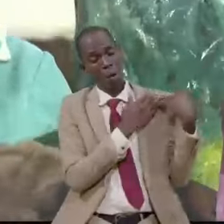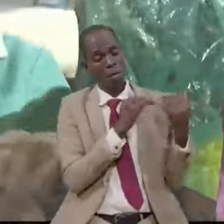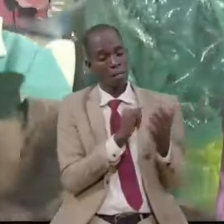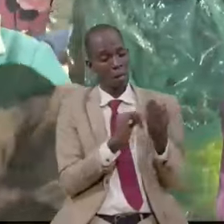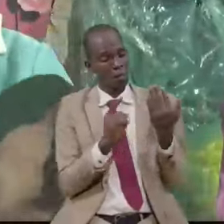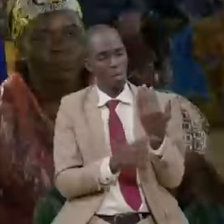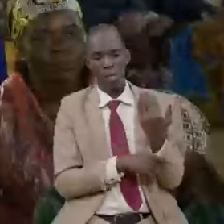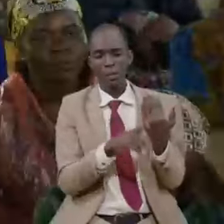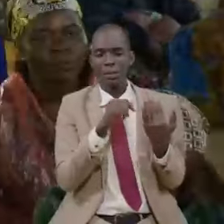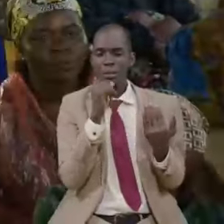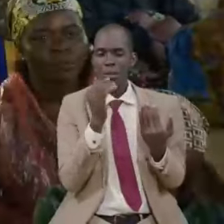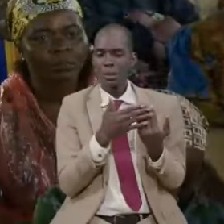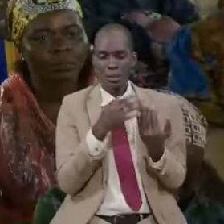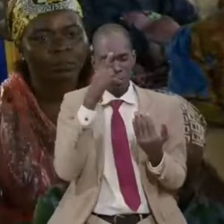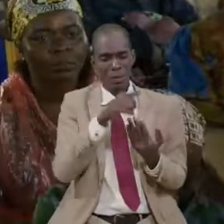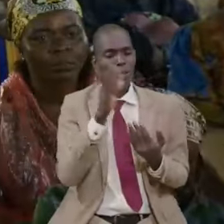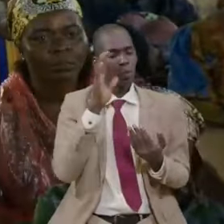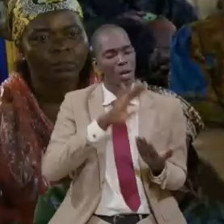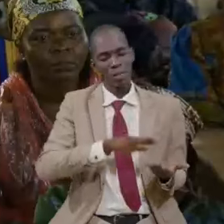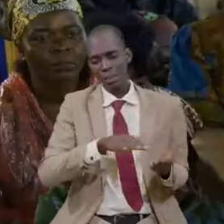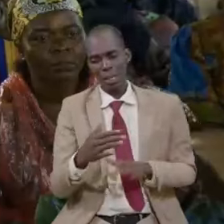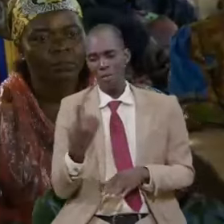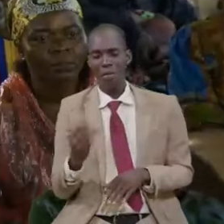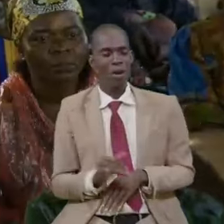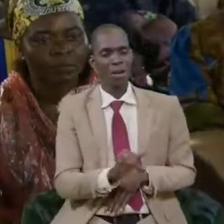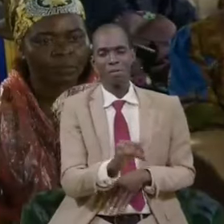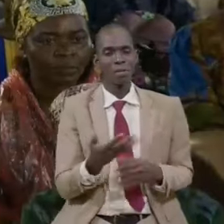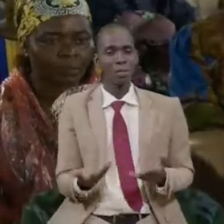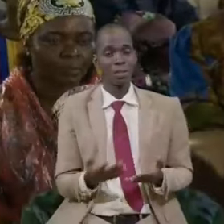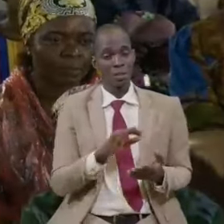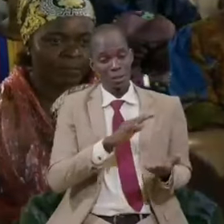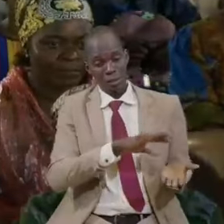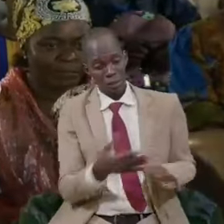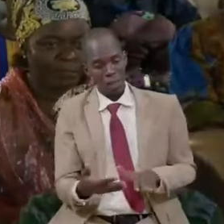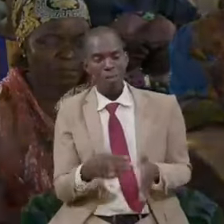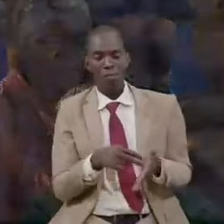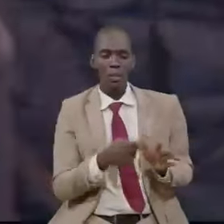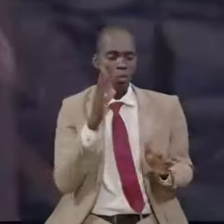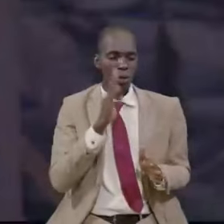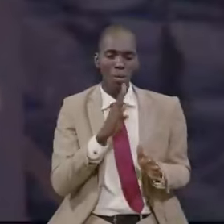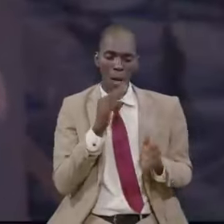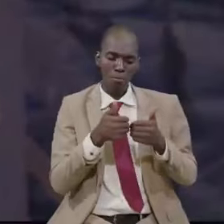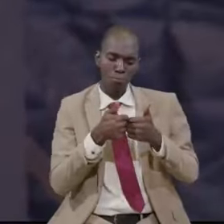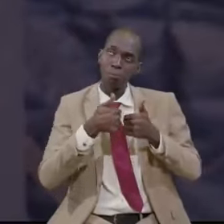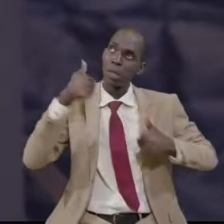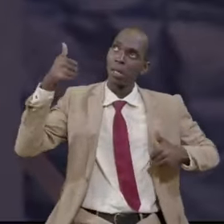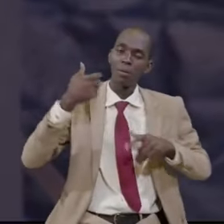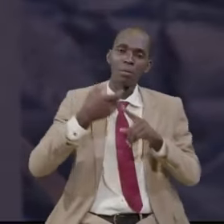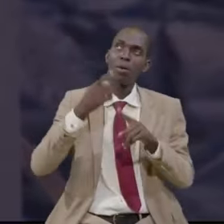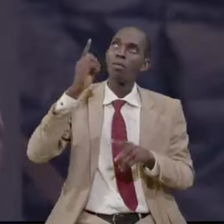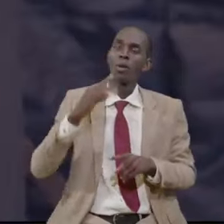forever. He'll be separated from God forever. But because of who I